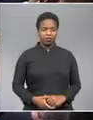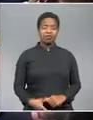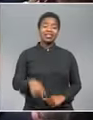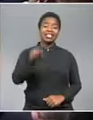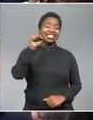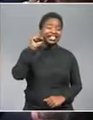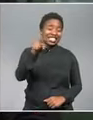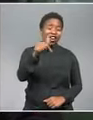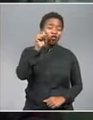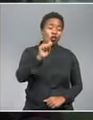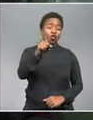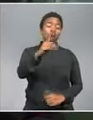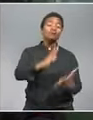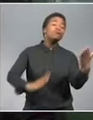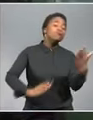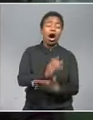to the right,